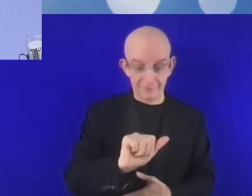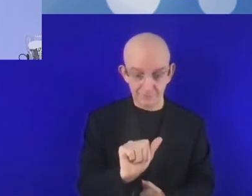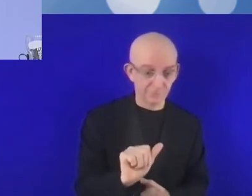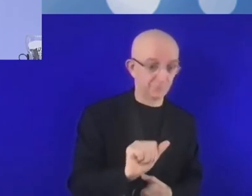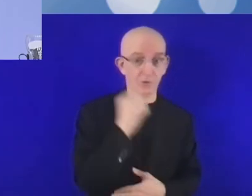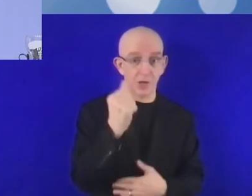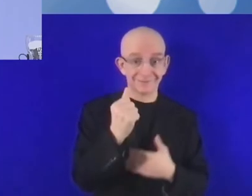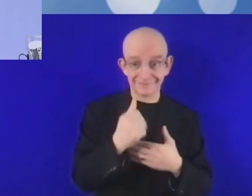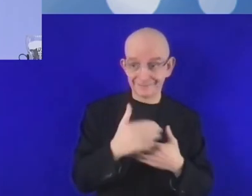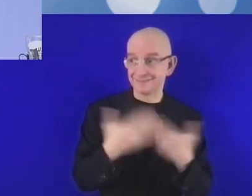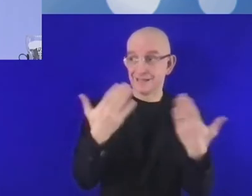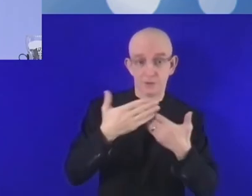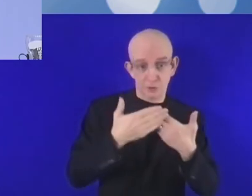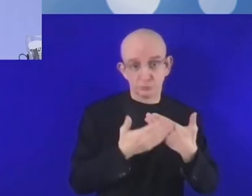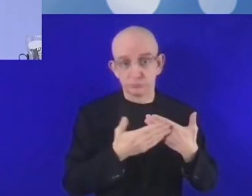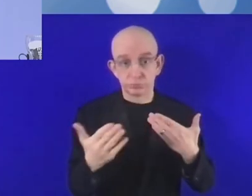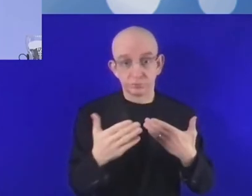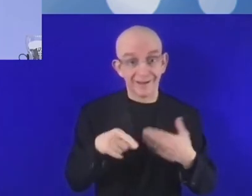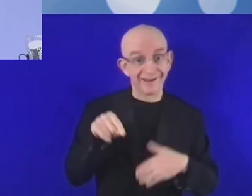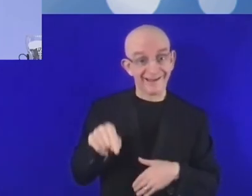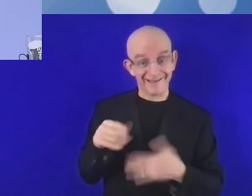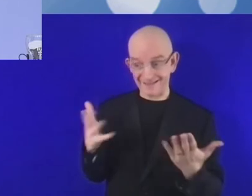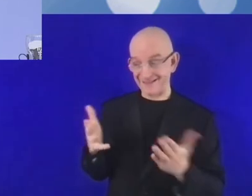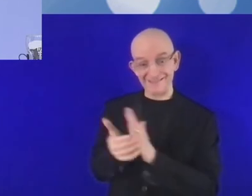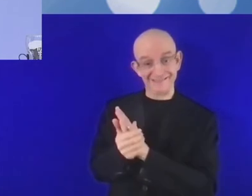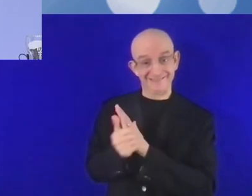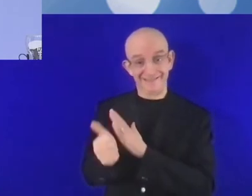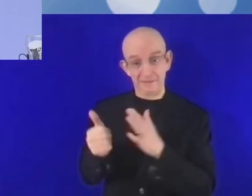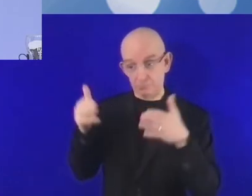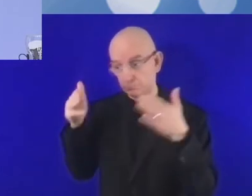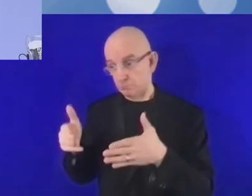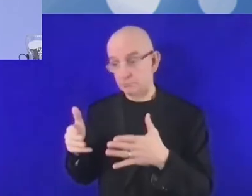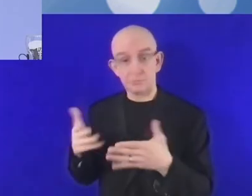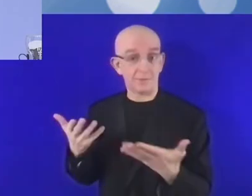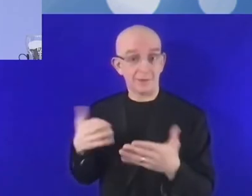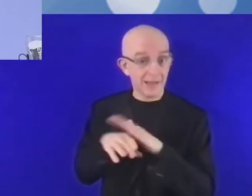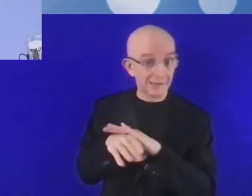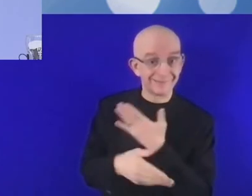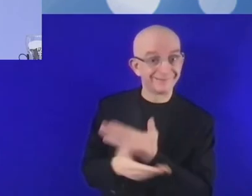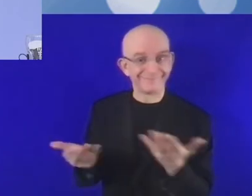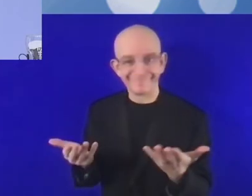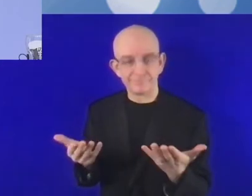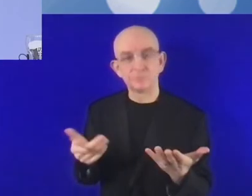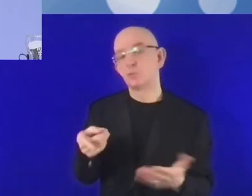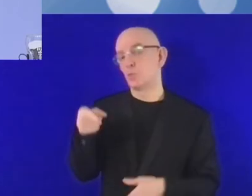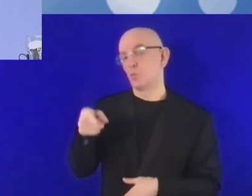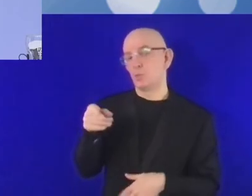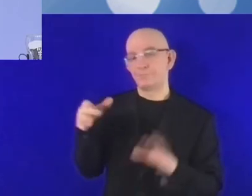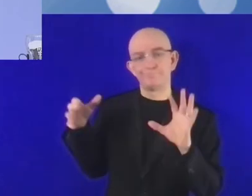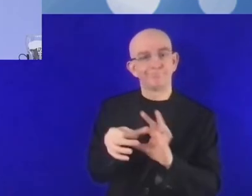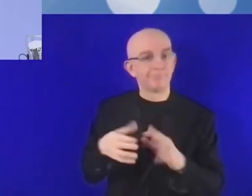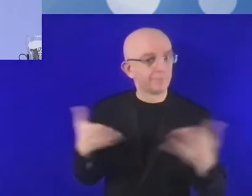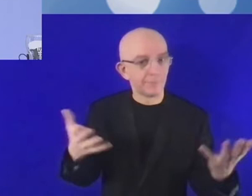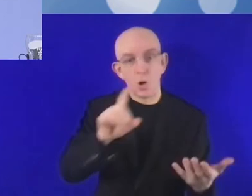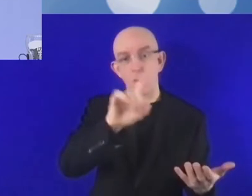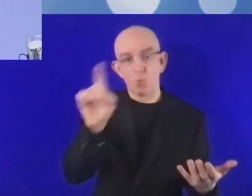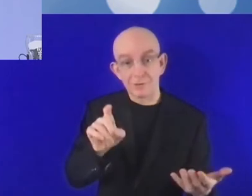smes might find that the cost of using the the digital technologies is too steep so we need to